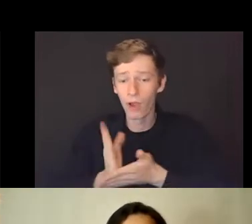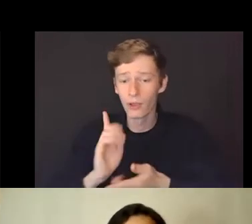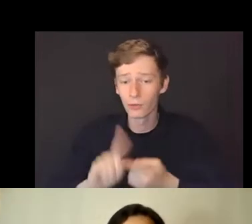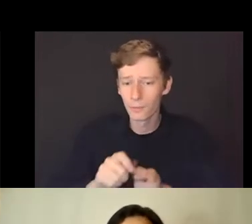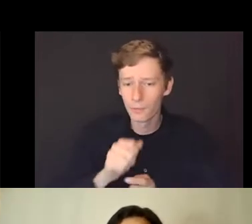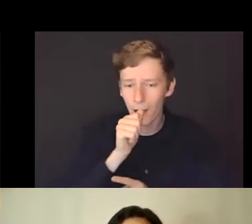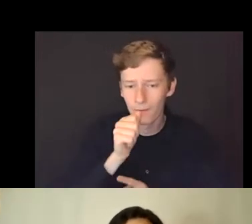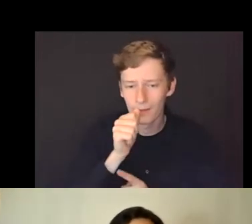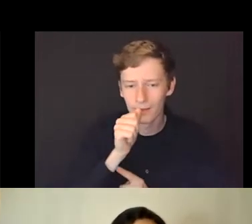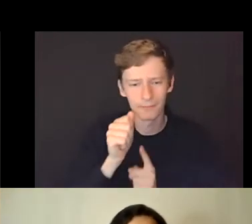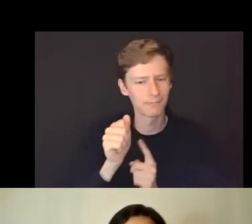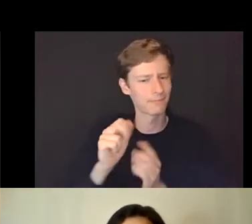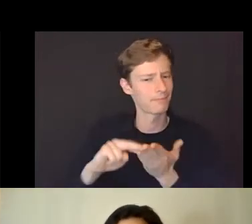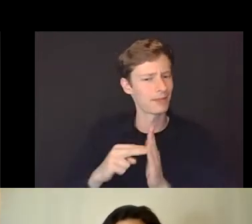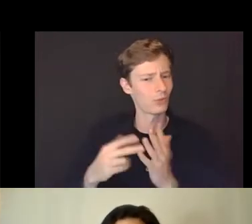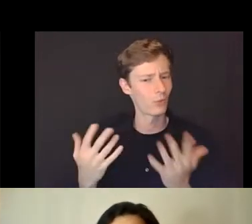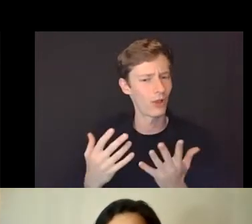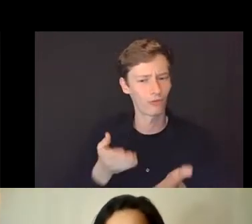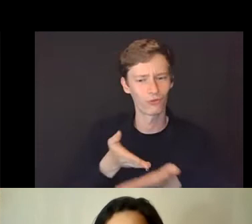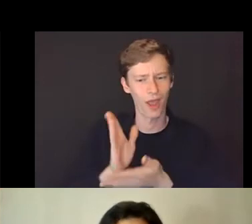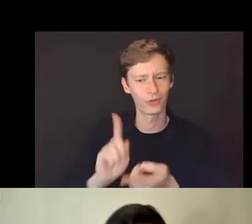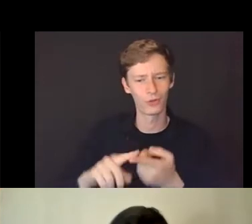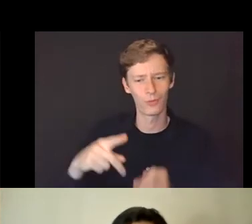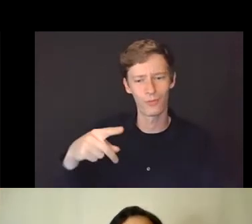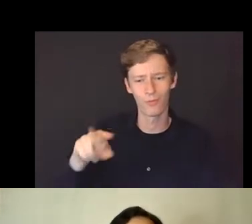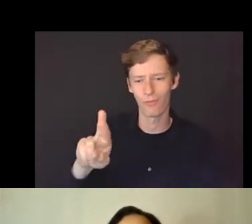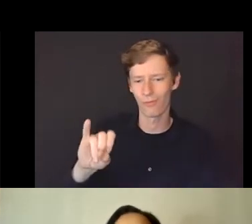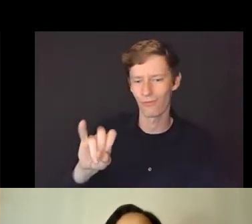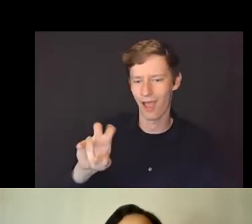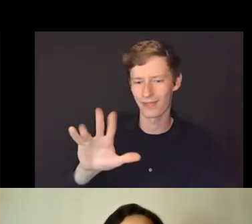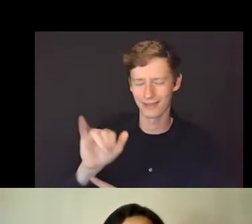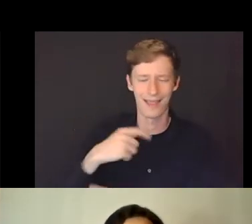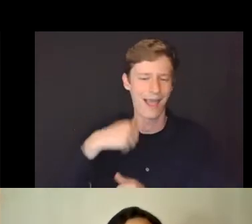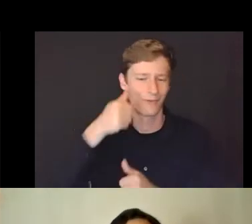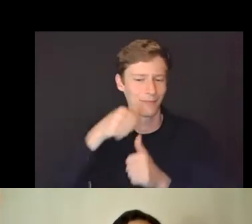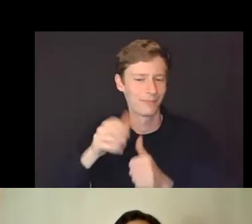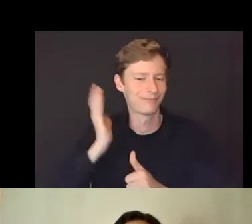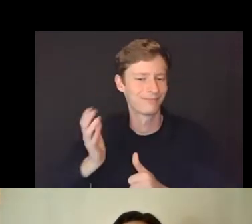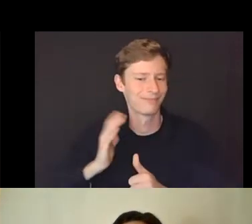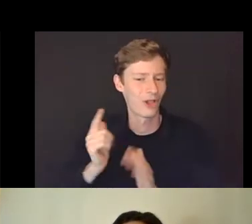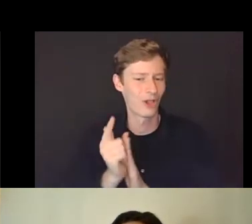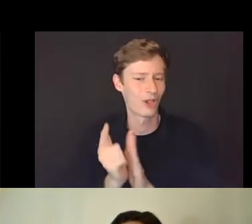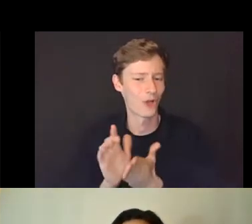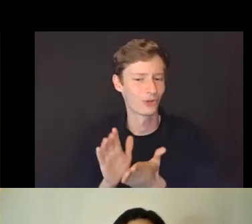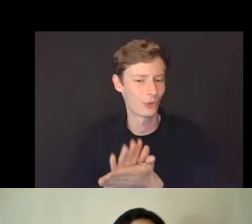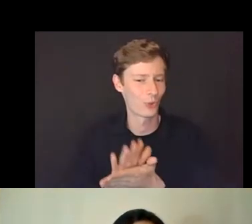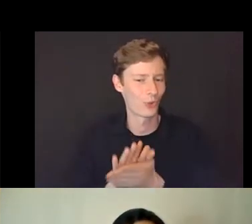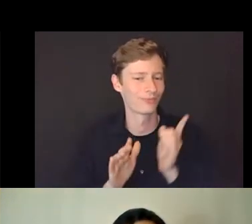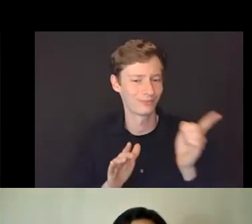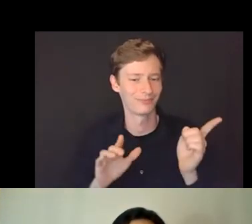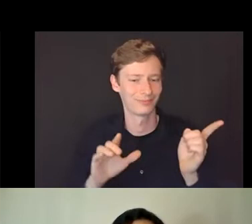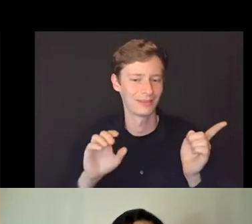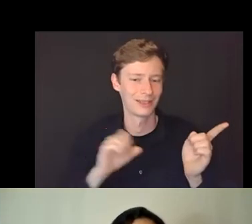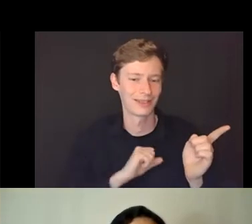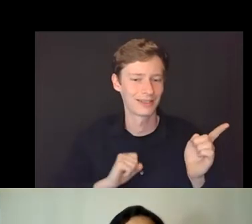means. And I remember in law school, I'm sure Senator McClellan remembers when we studied about the opinion in the Griswold case and